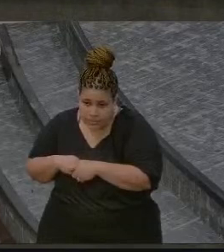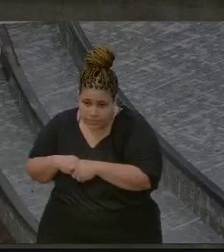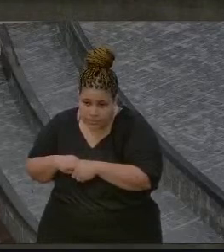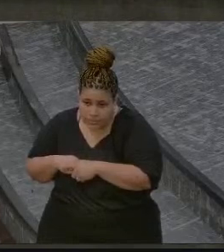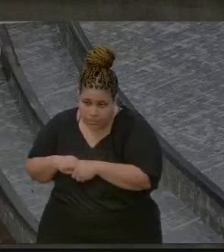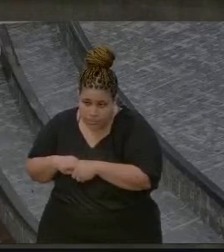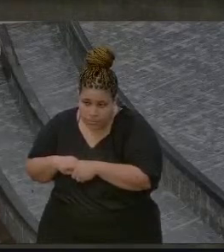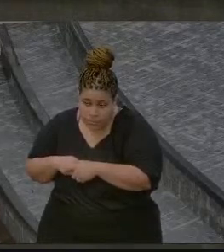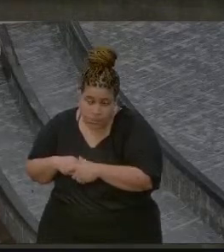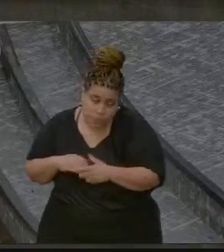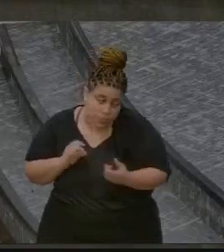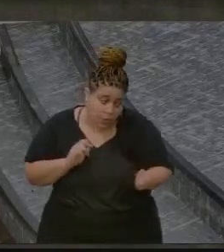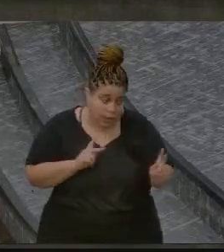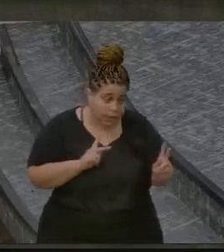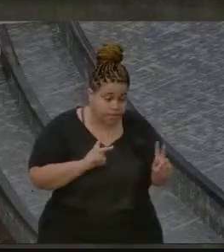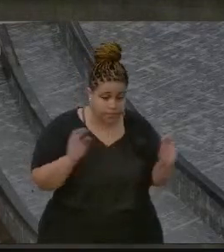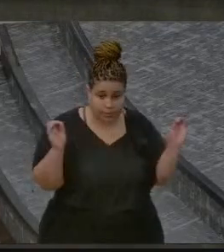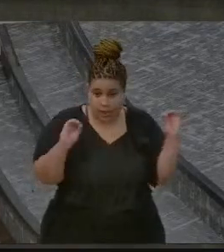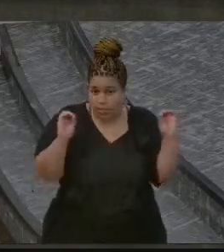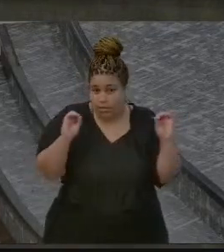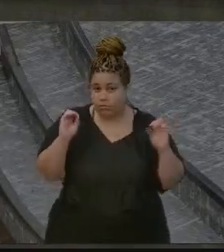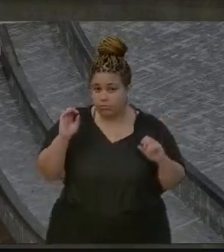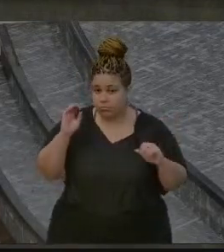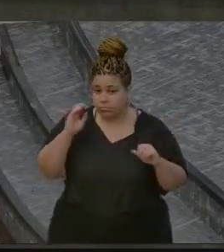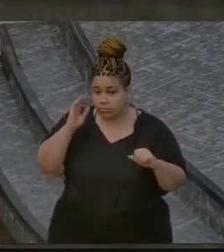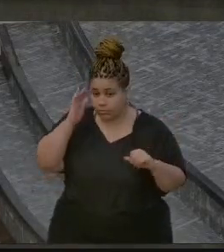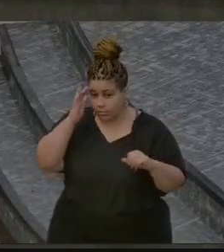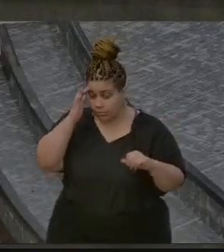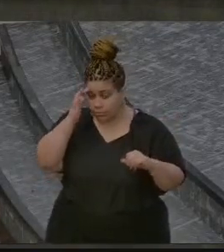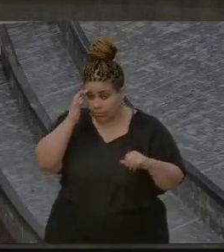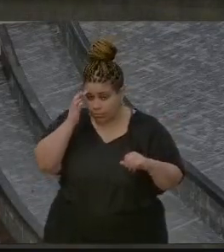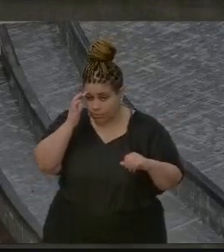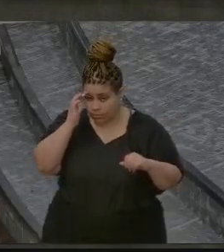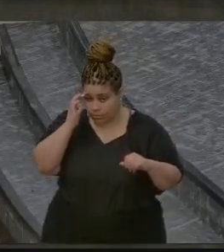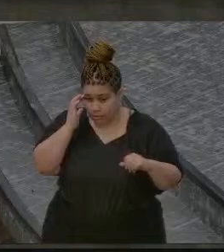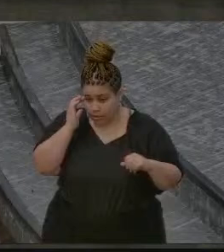All right. Hearing none, I think